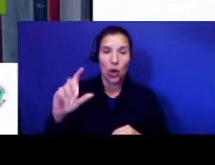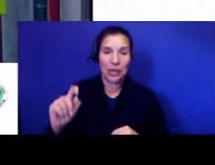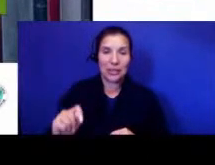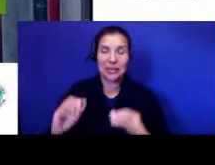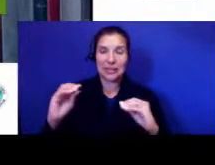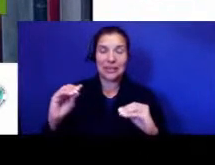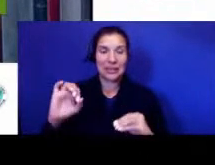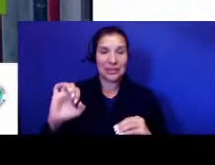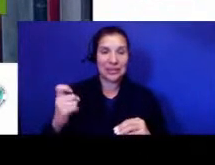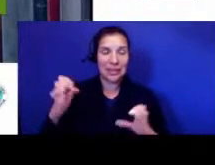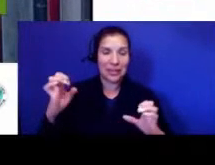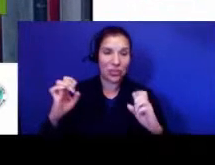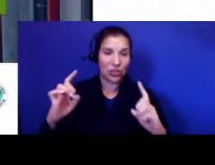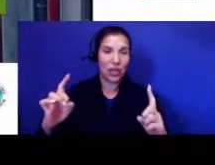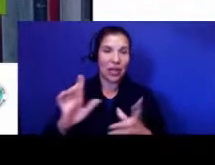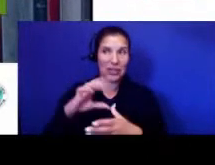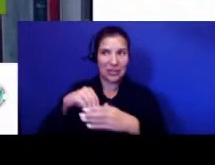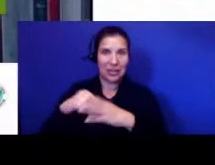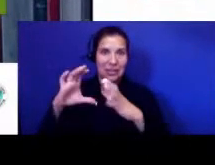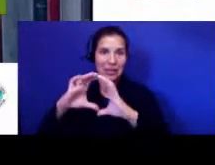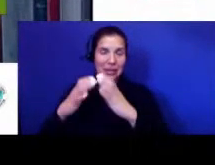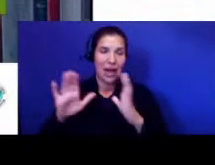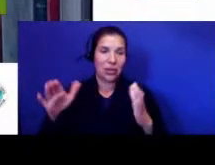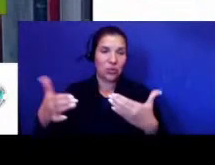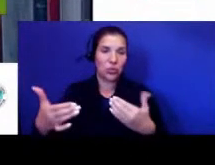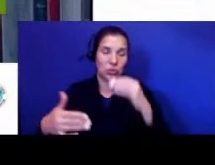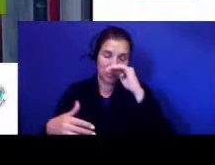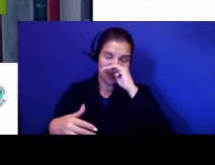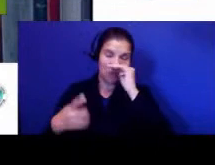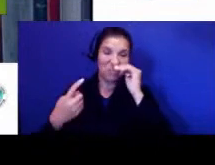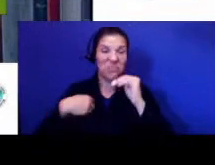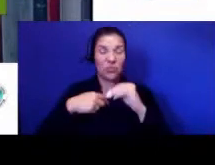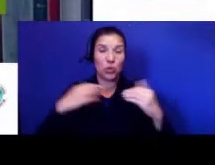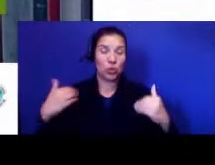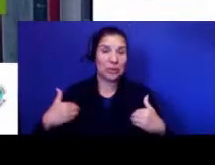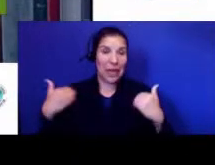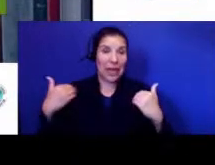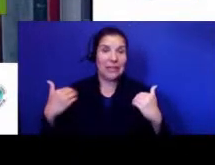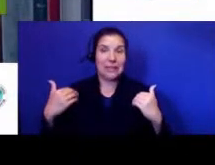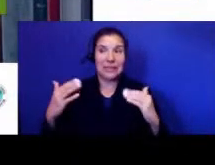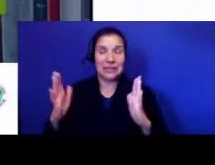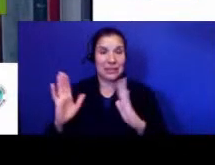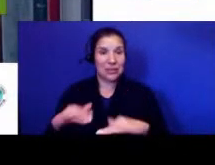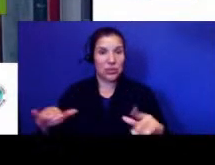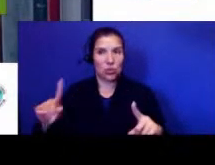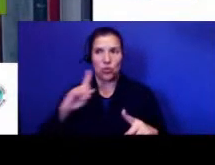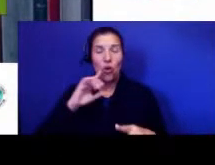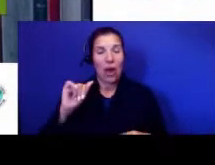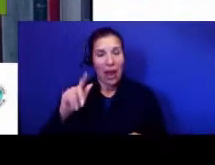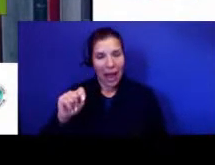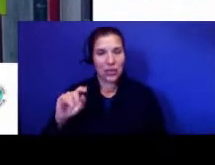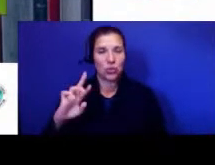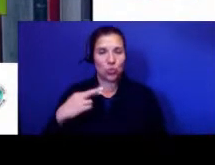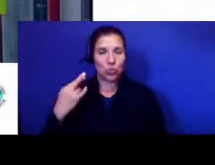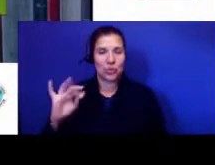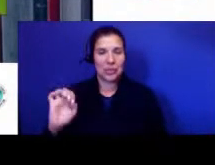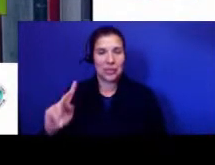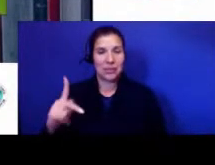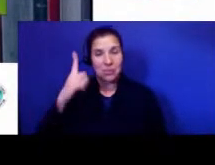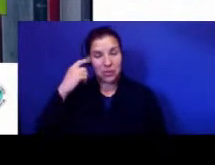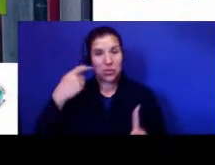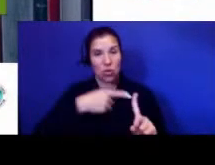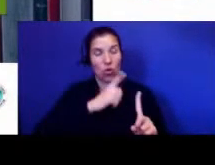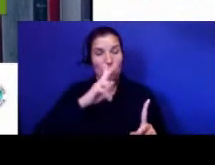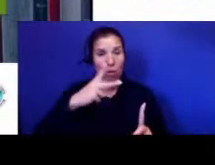sex education in the classroom, our youngest Americans are at risk because there are